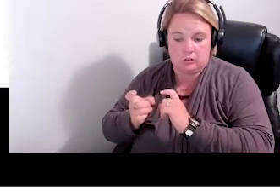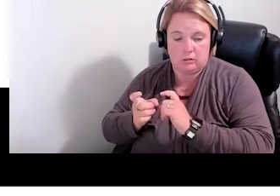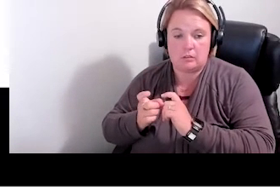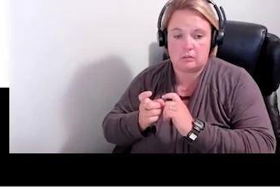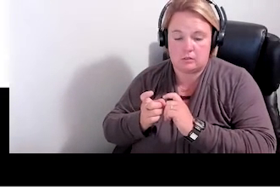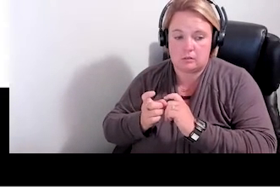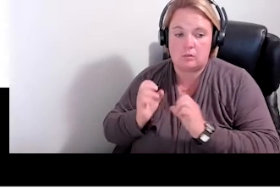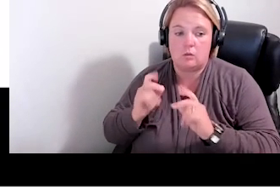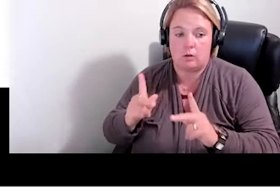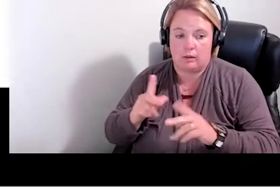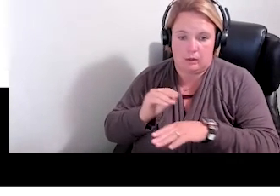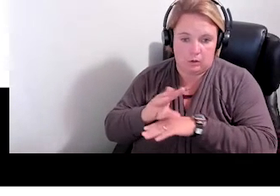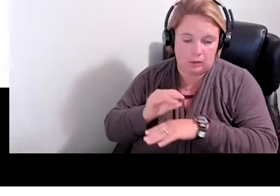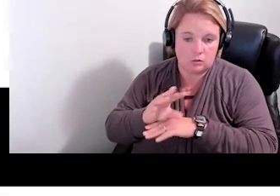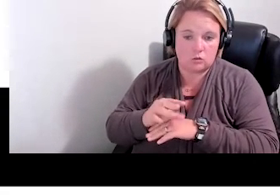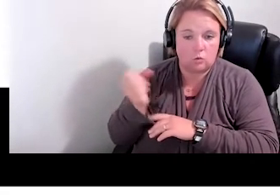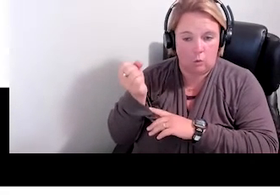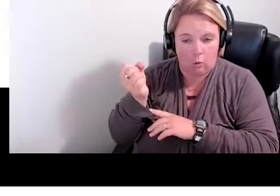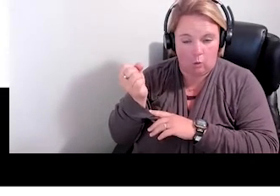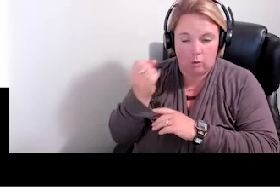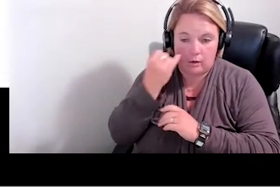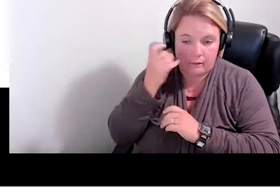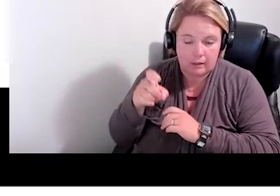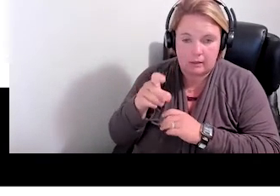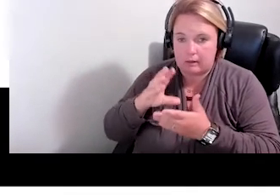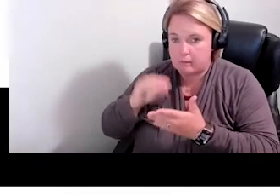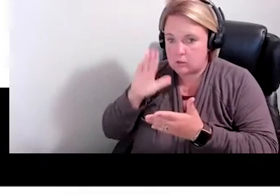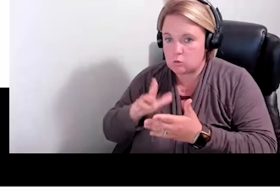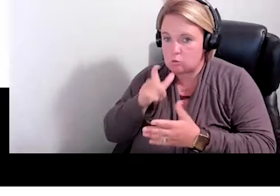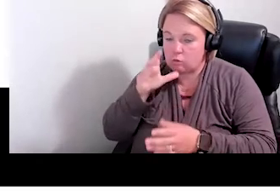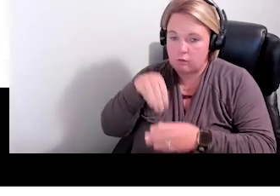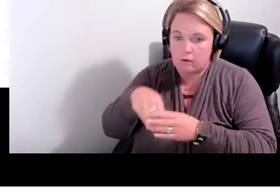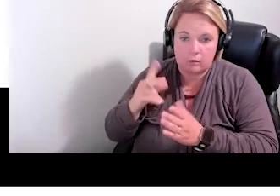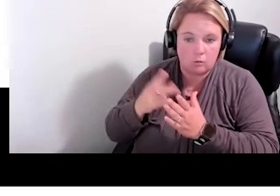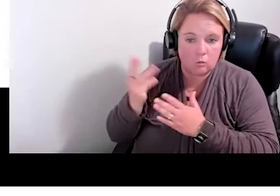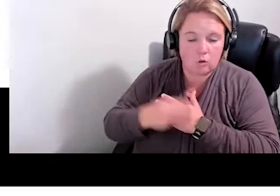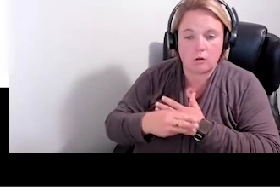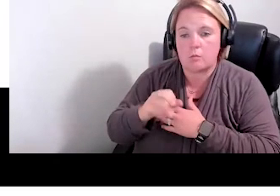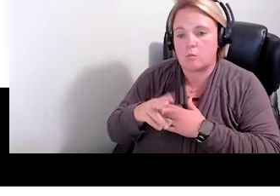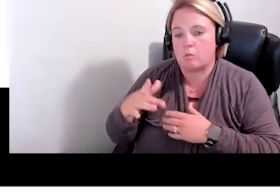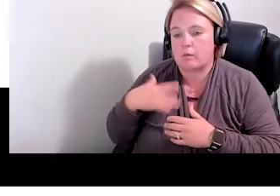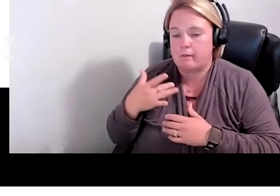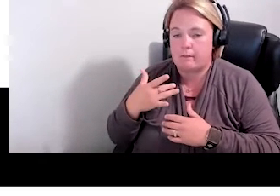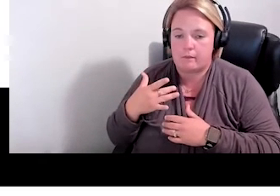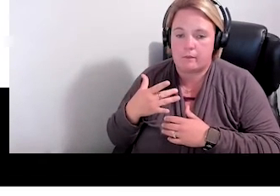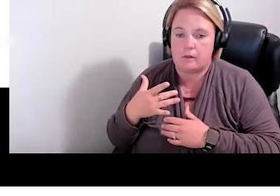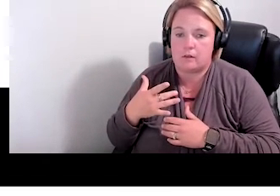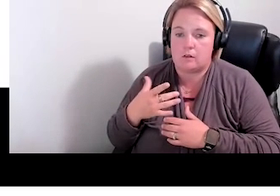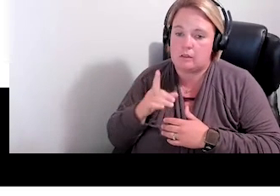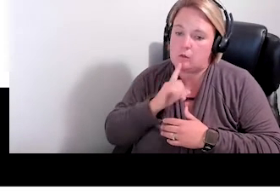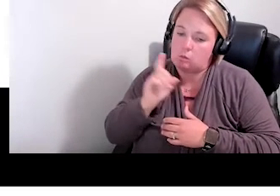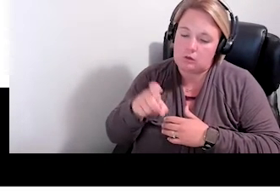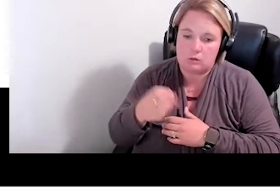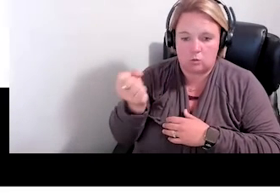to hold on to a flag if they feel like they need to, either as a student who's a part of a program, or they feel like the situation is such to where they really want to hold on